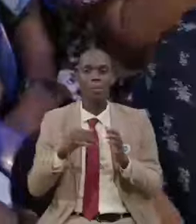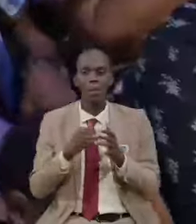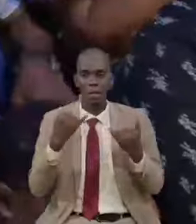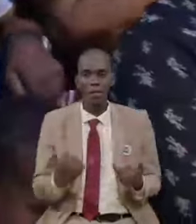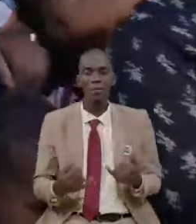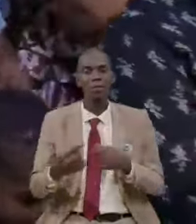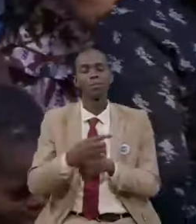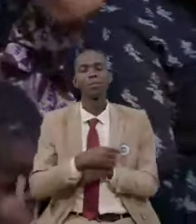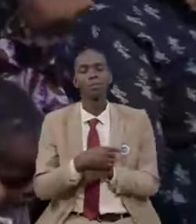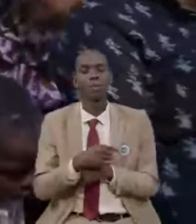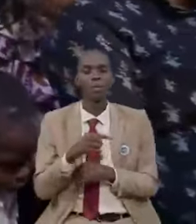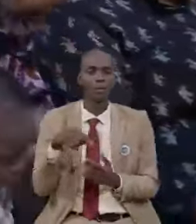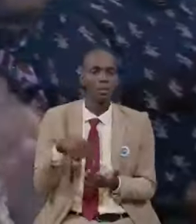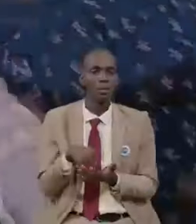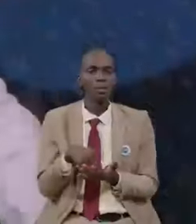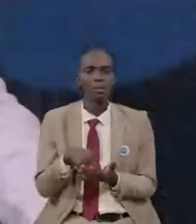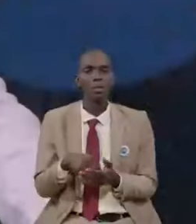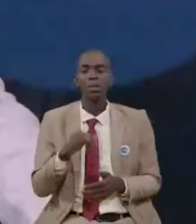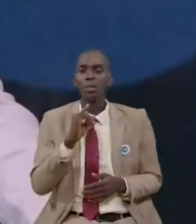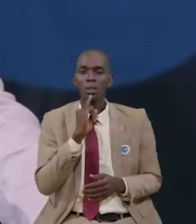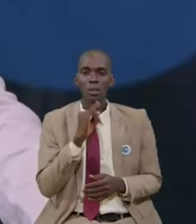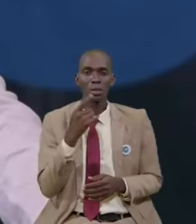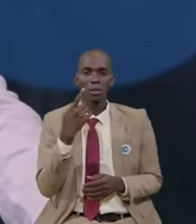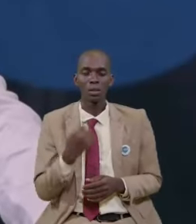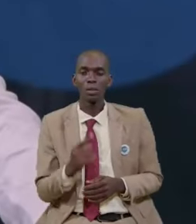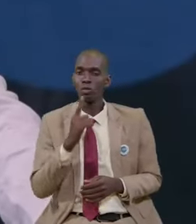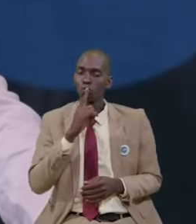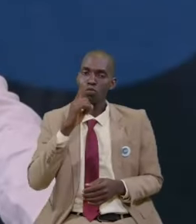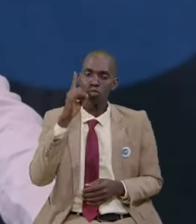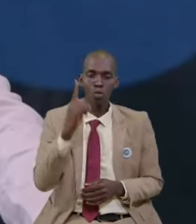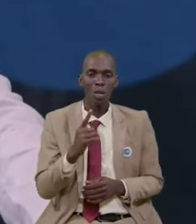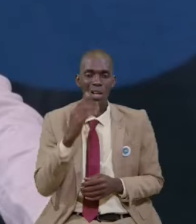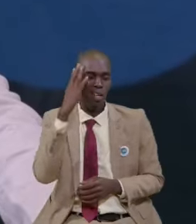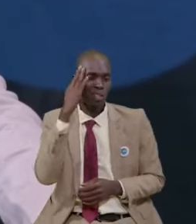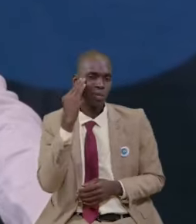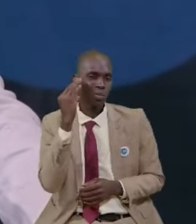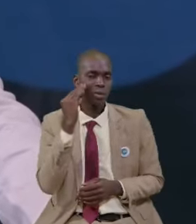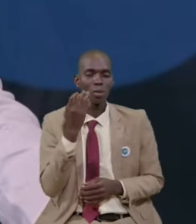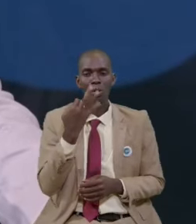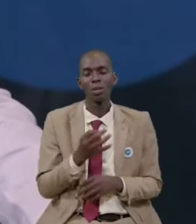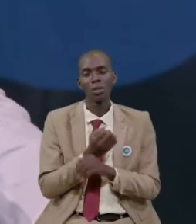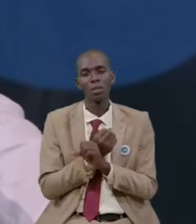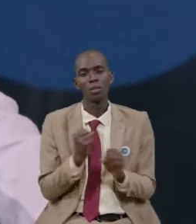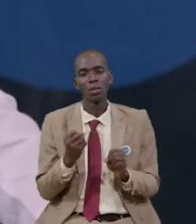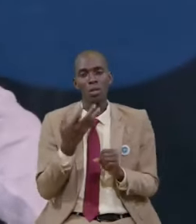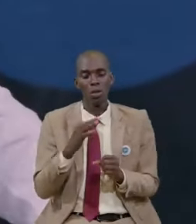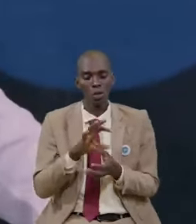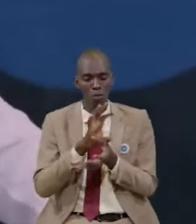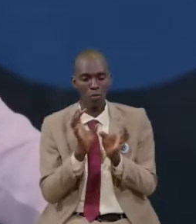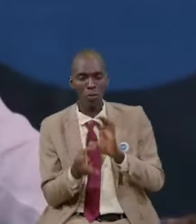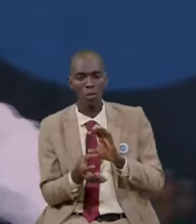This is the real experience of salvation, of conversion, of